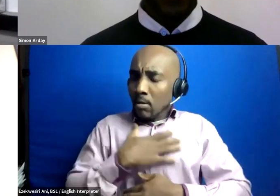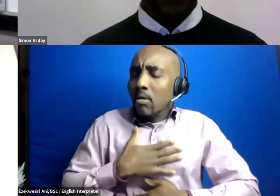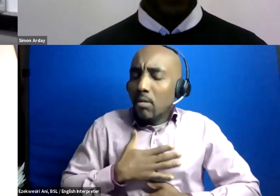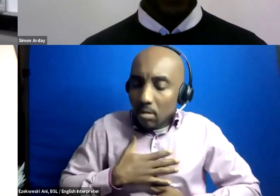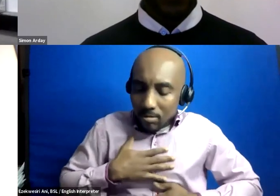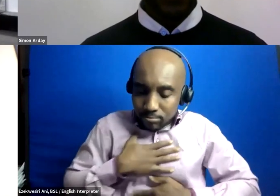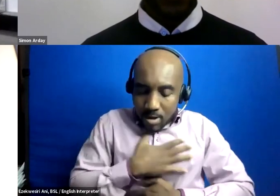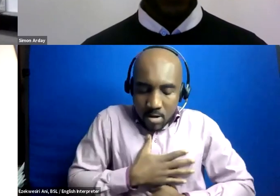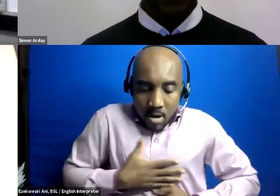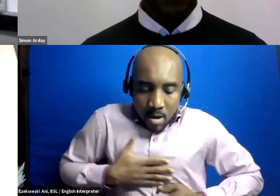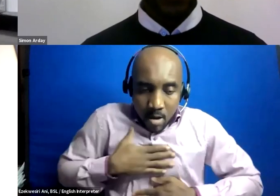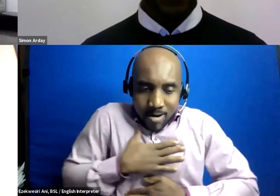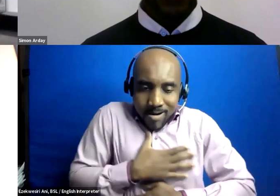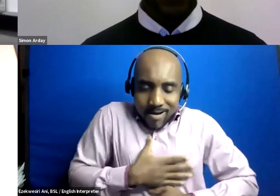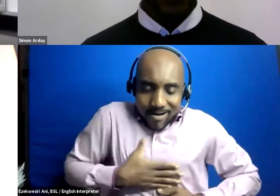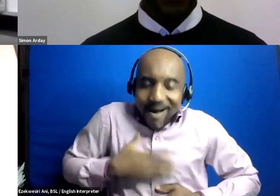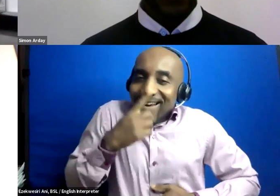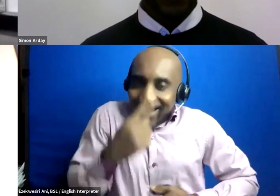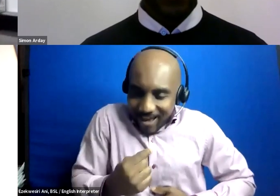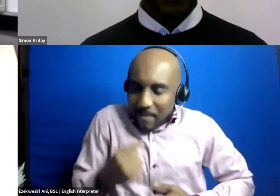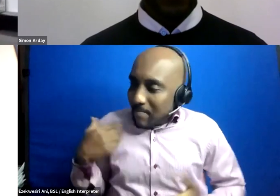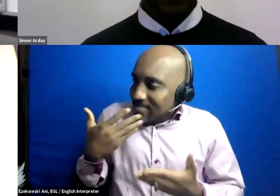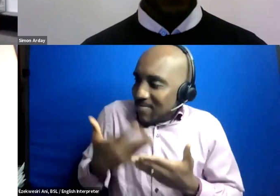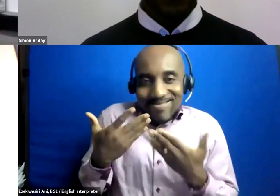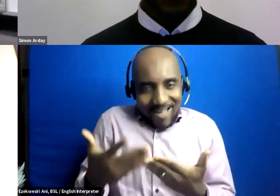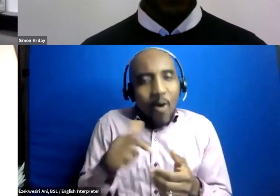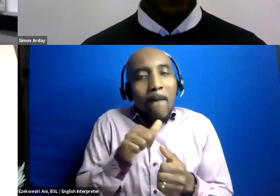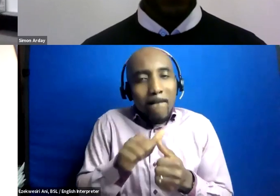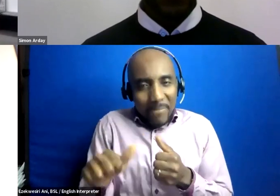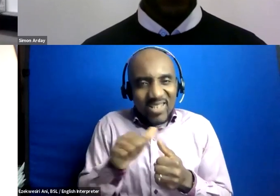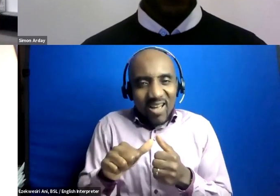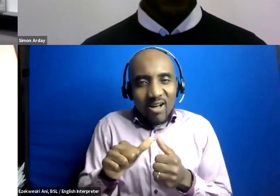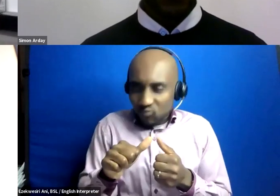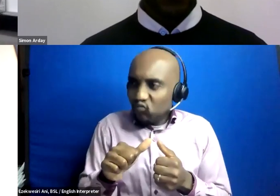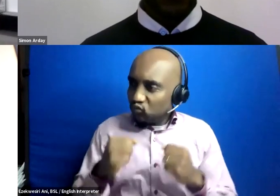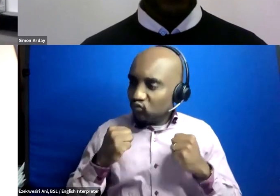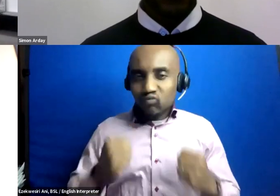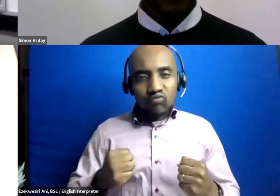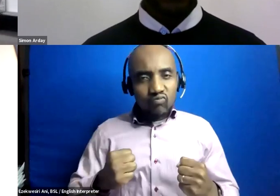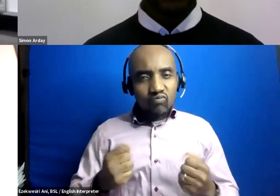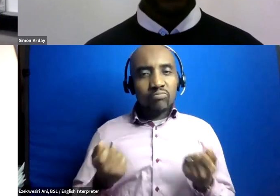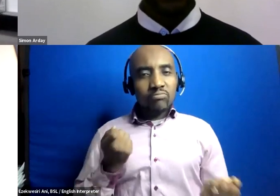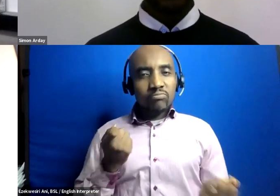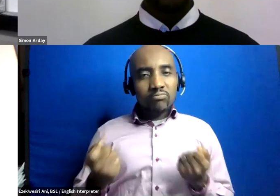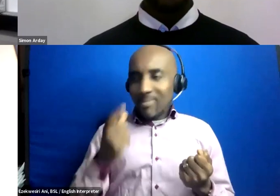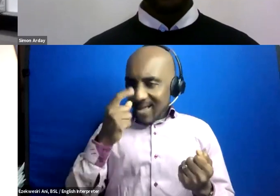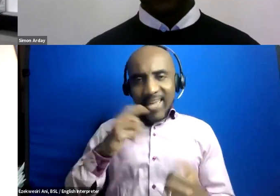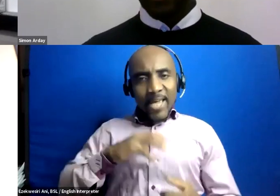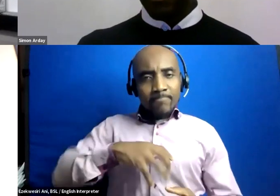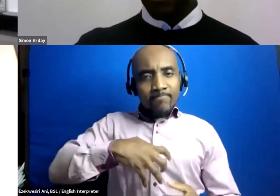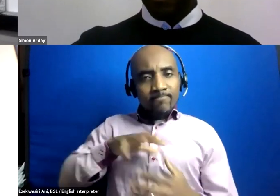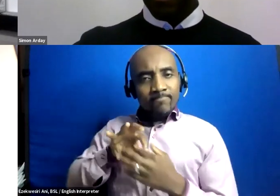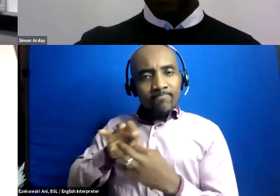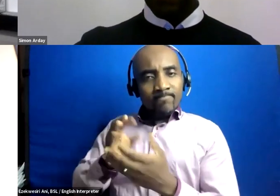upset. I'm in a much better, robust place that I can engage people